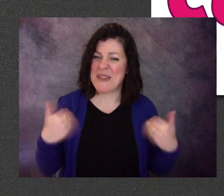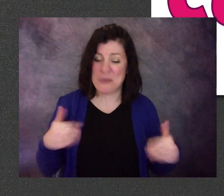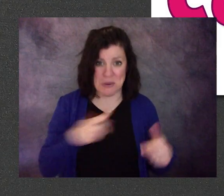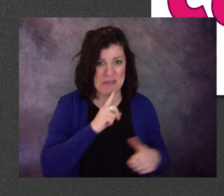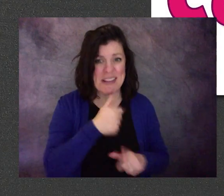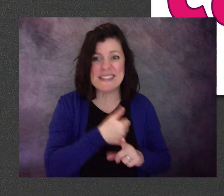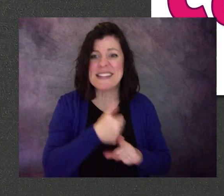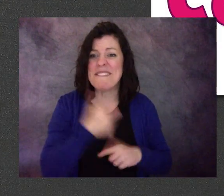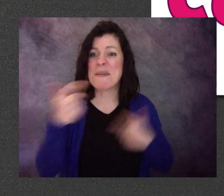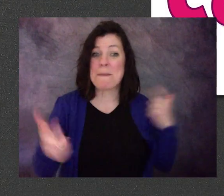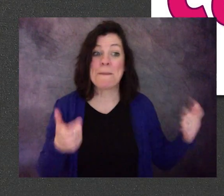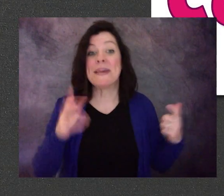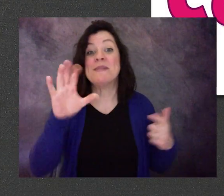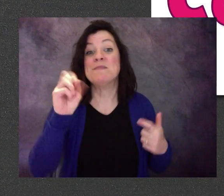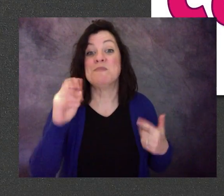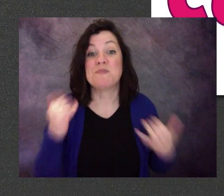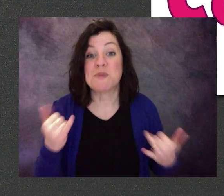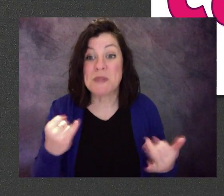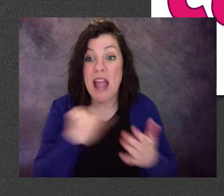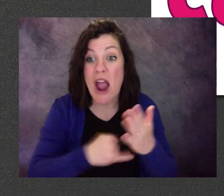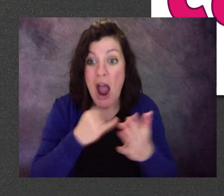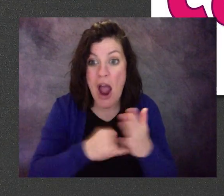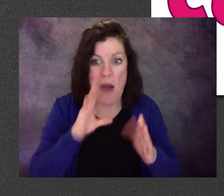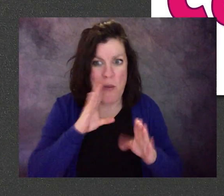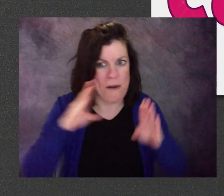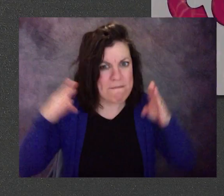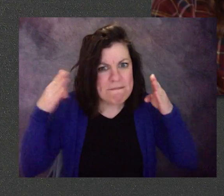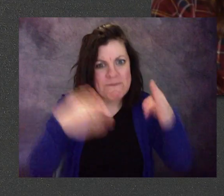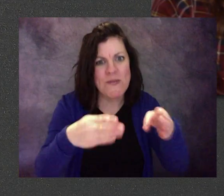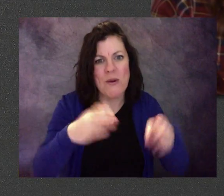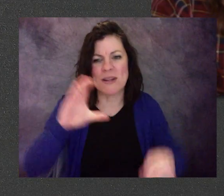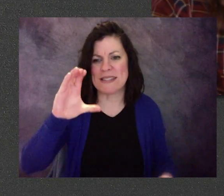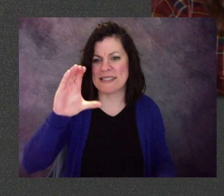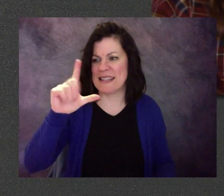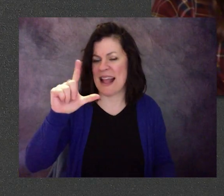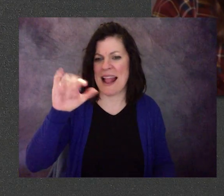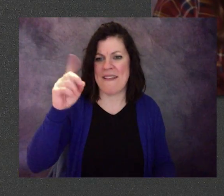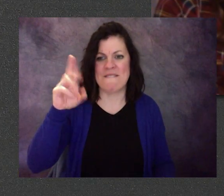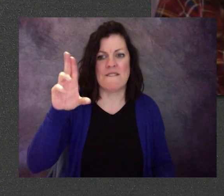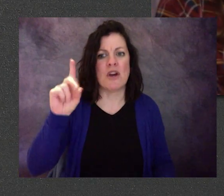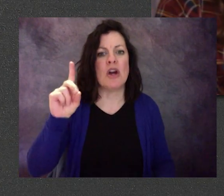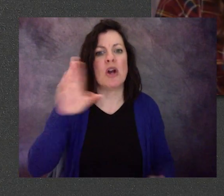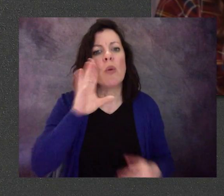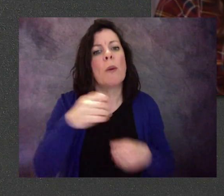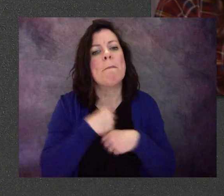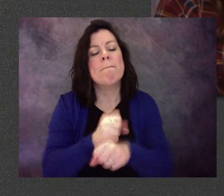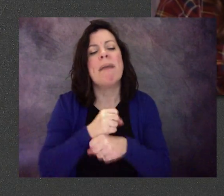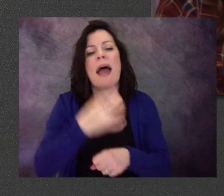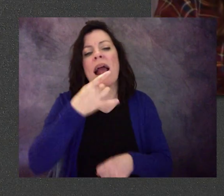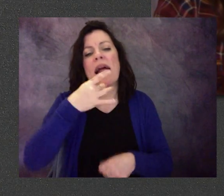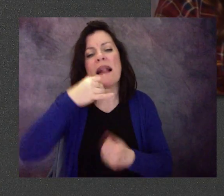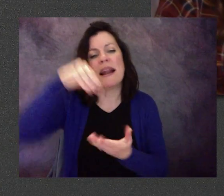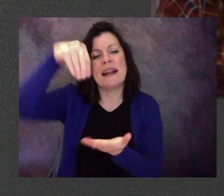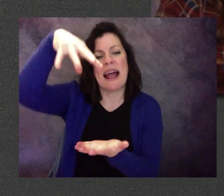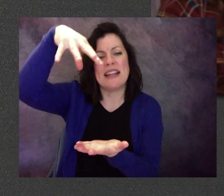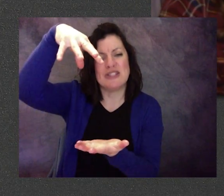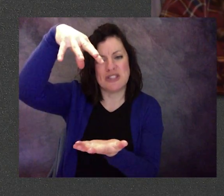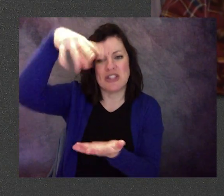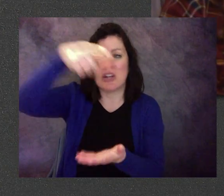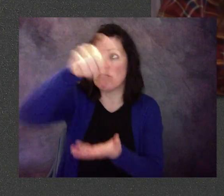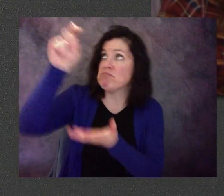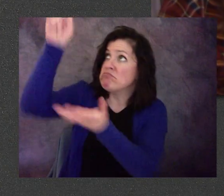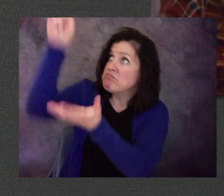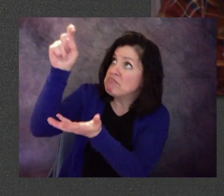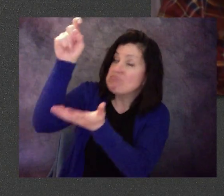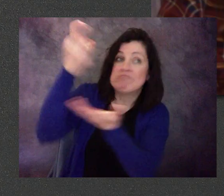making a Clifford lantern that you can hang from a hook or your ceiling or anywhere that you can hang